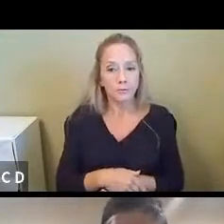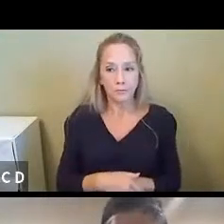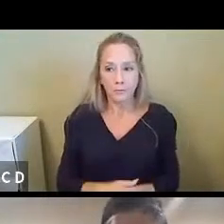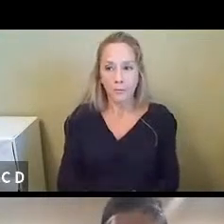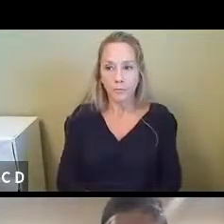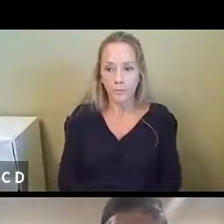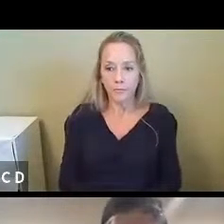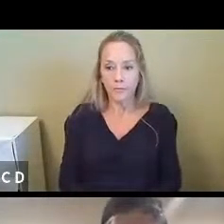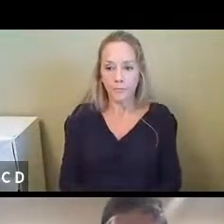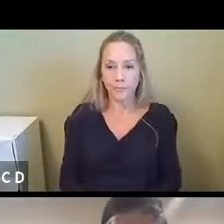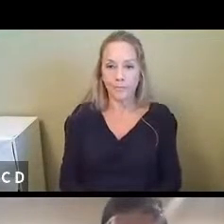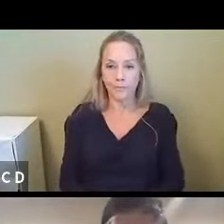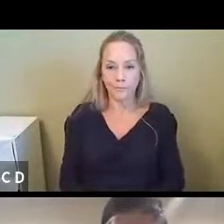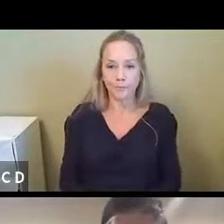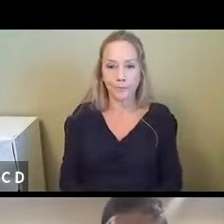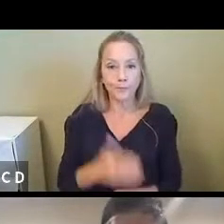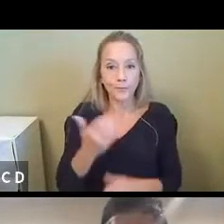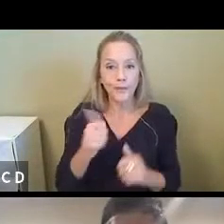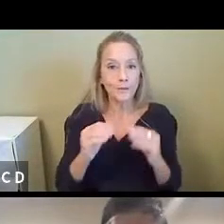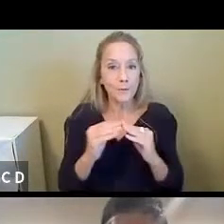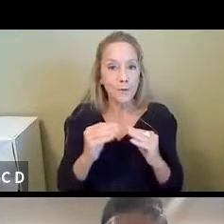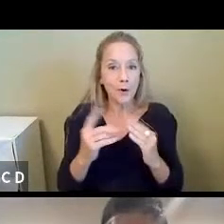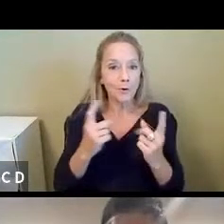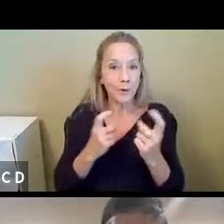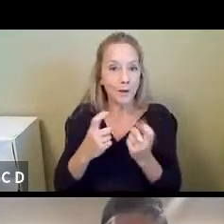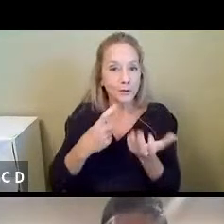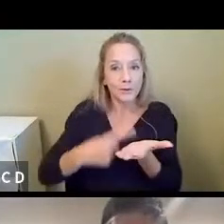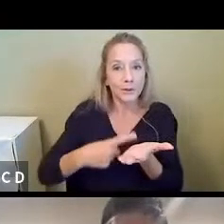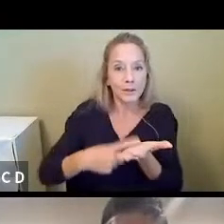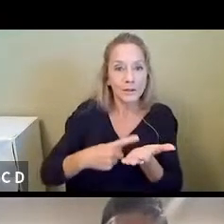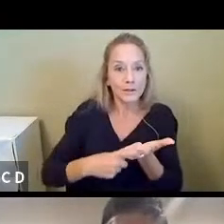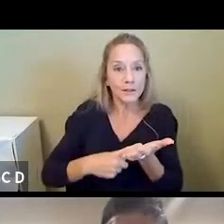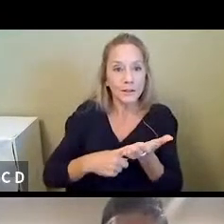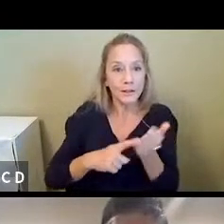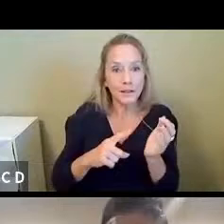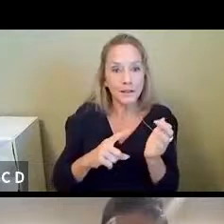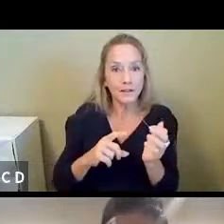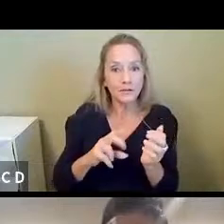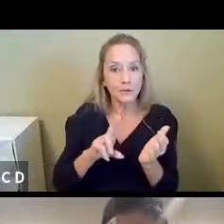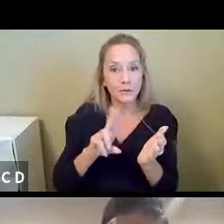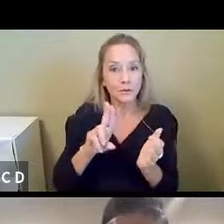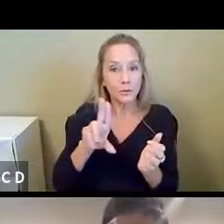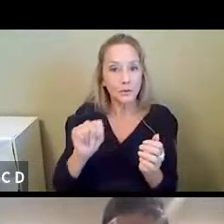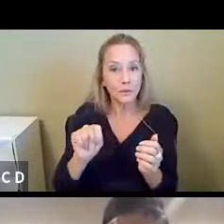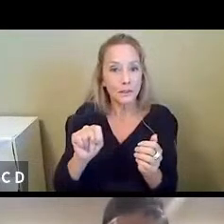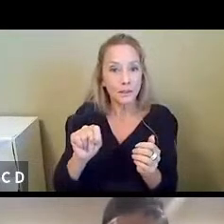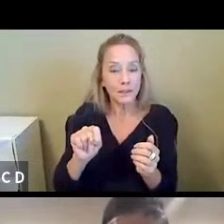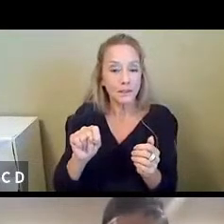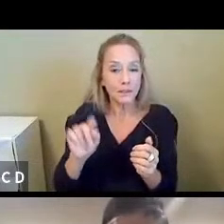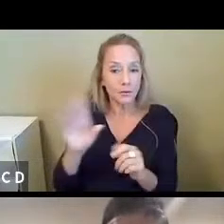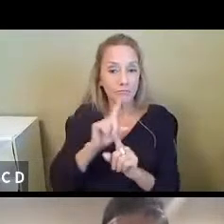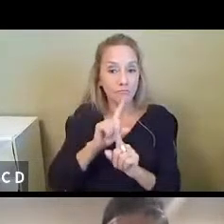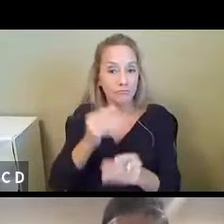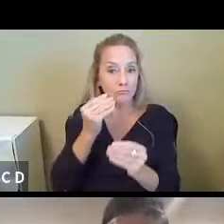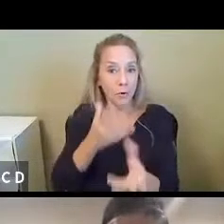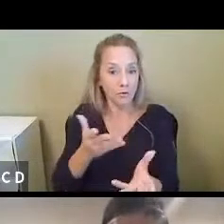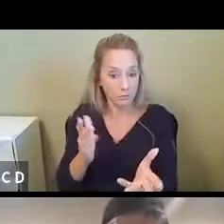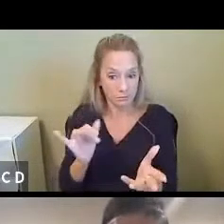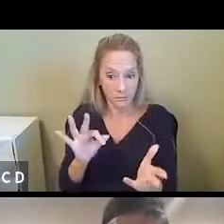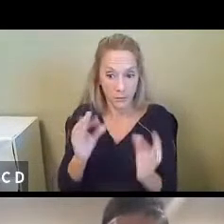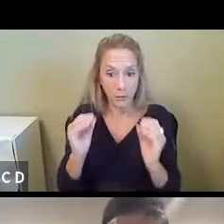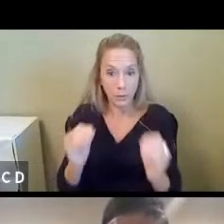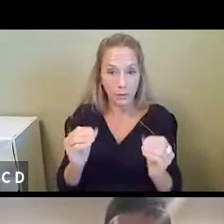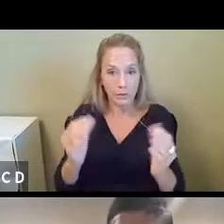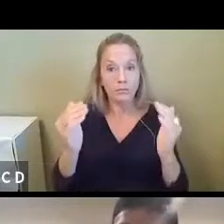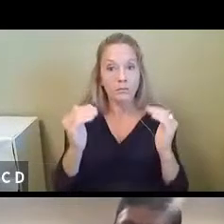report. Any other questions, discussion on University of Tennessee's report? If not, we'll